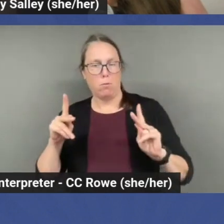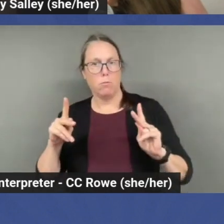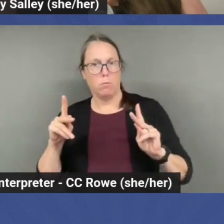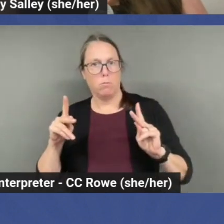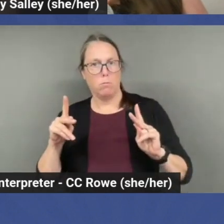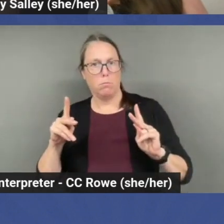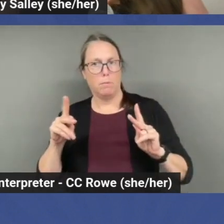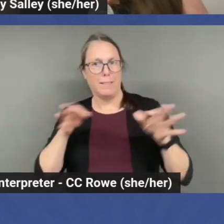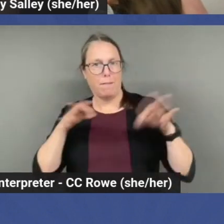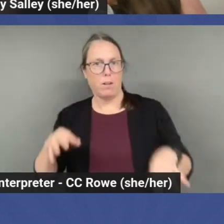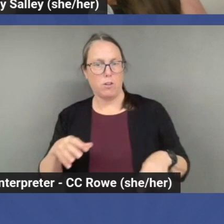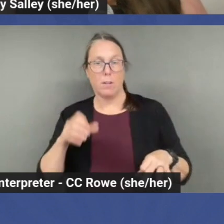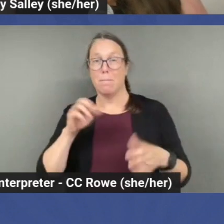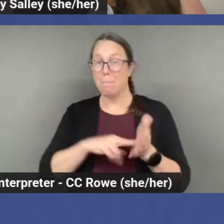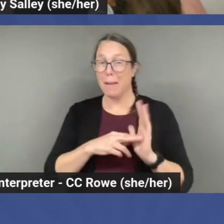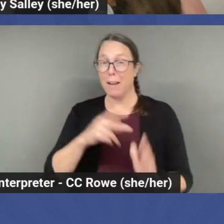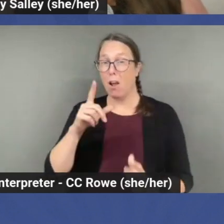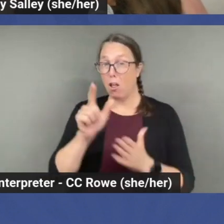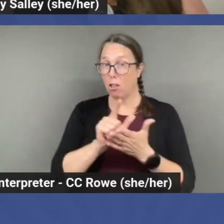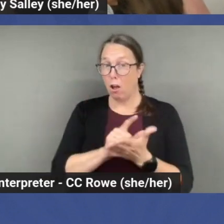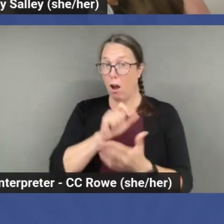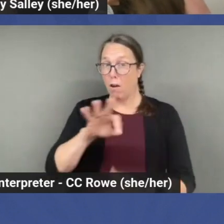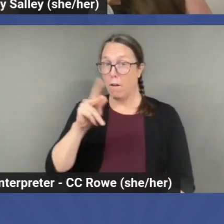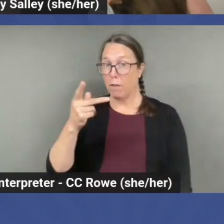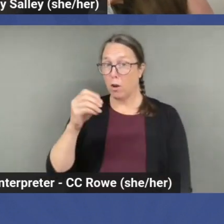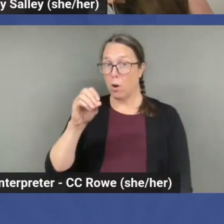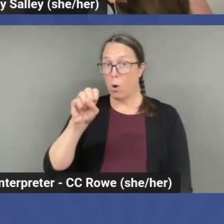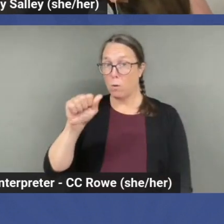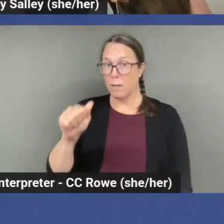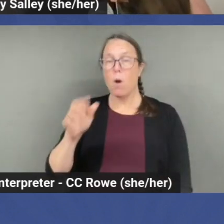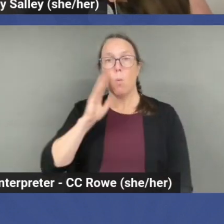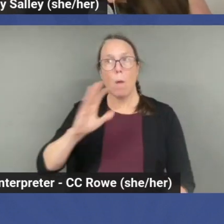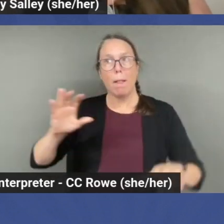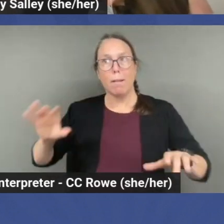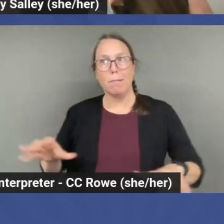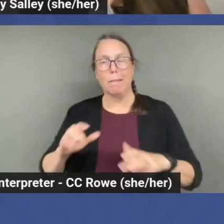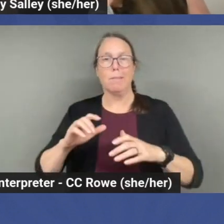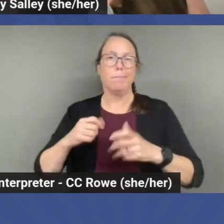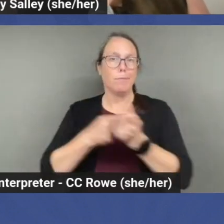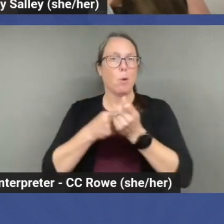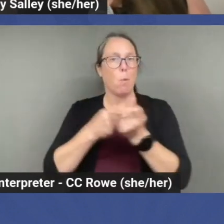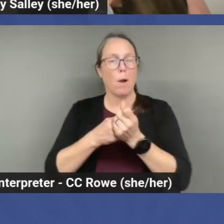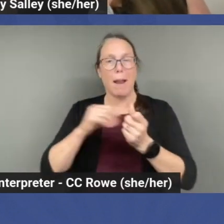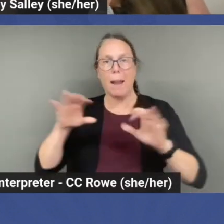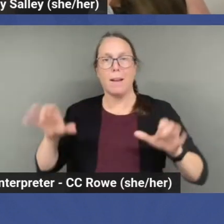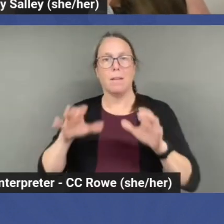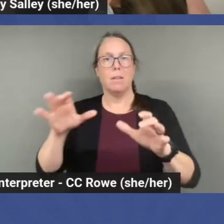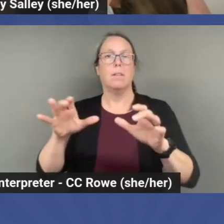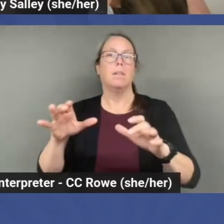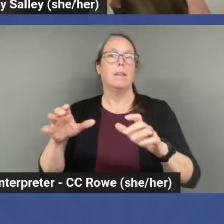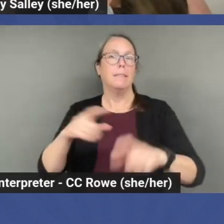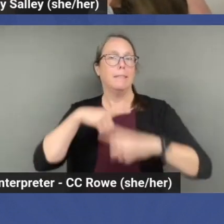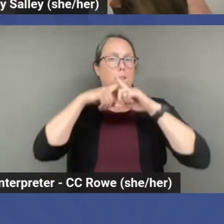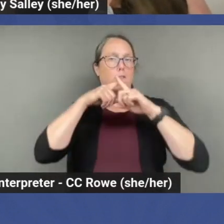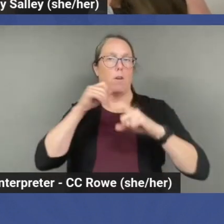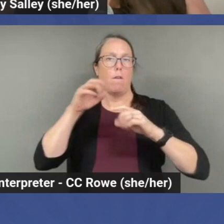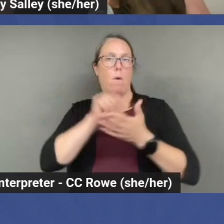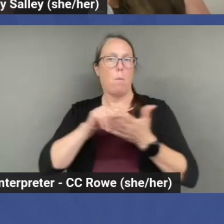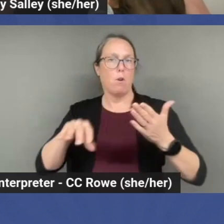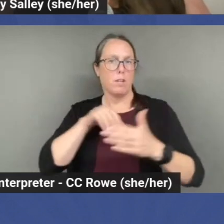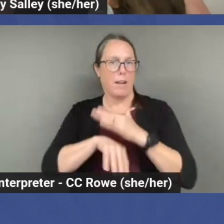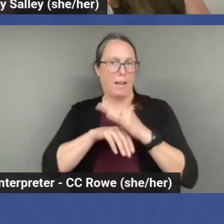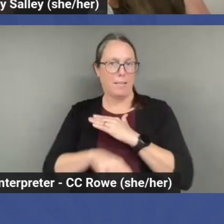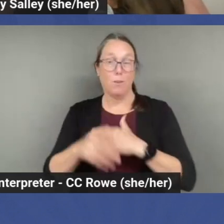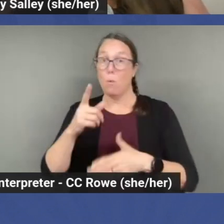COSA actually enable censorship and incentivizes censorship of abortion access. And in actuality, what I say all the